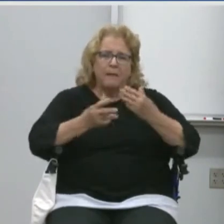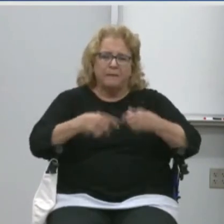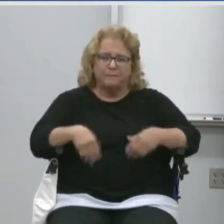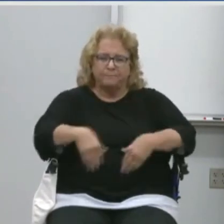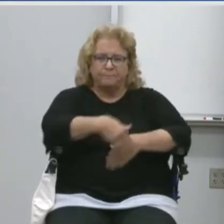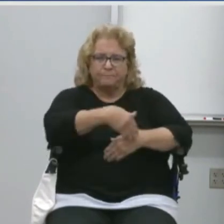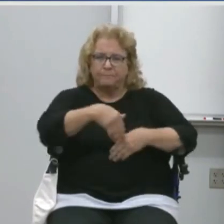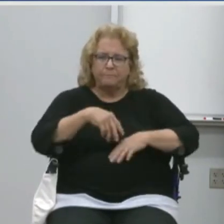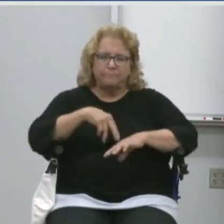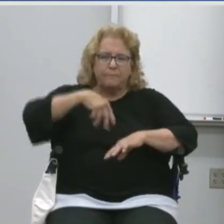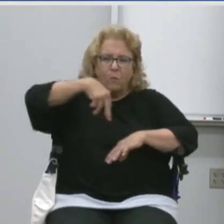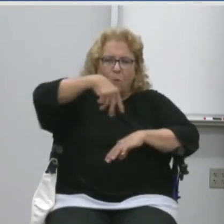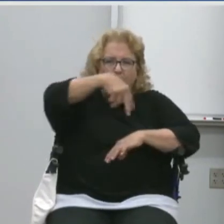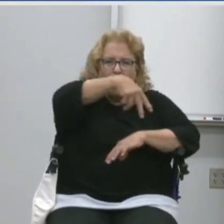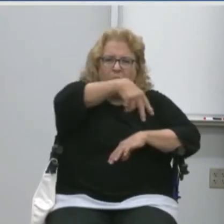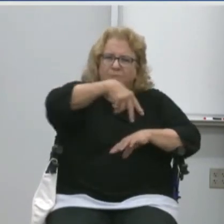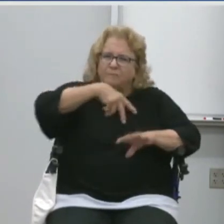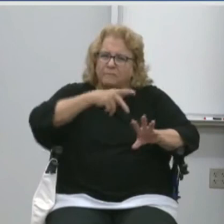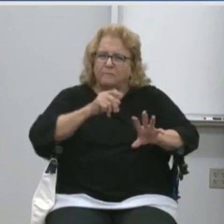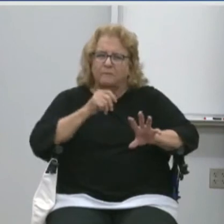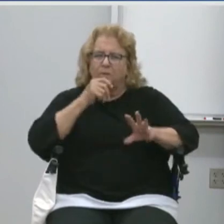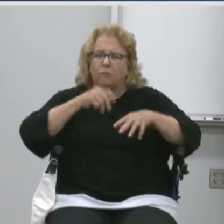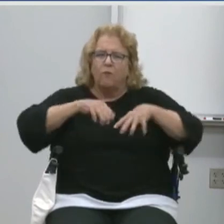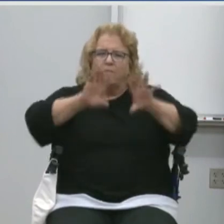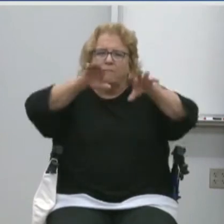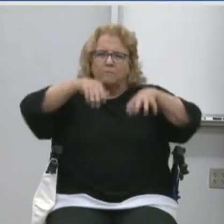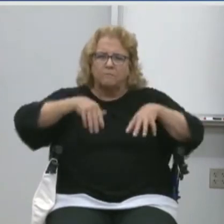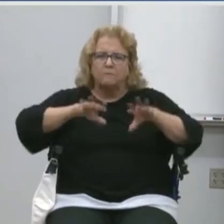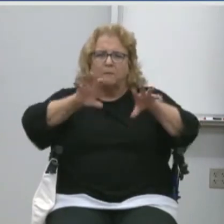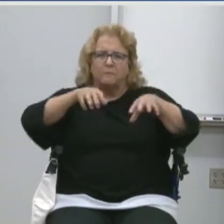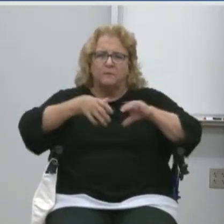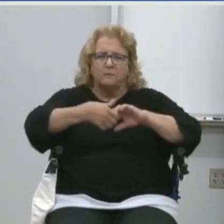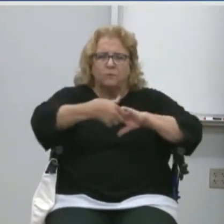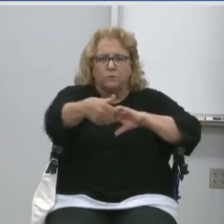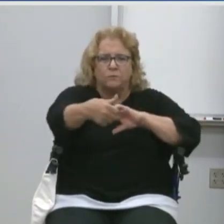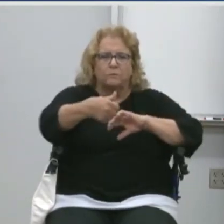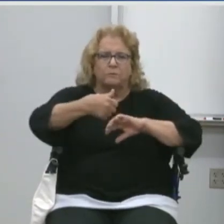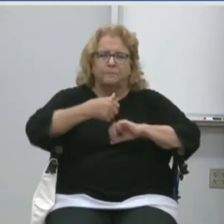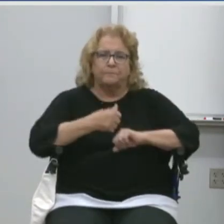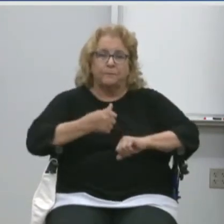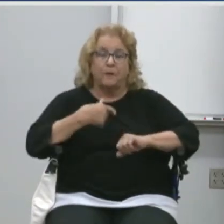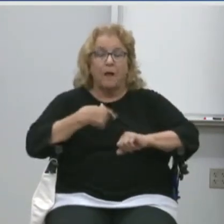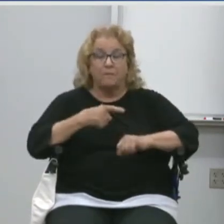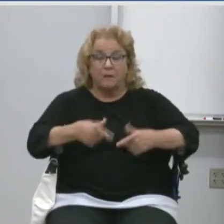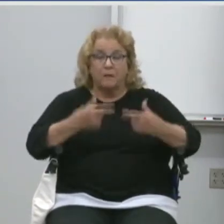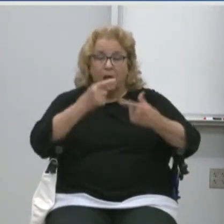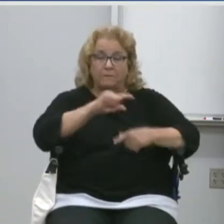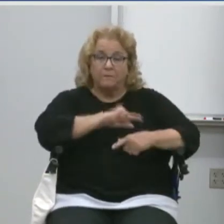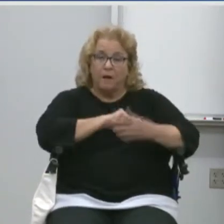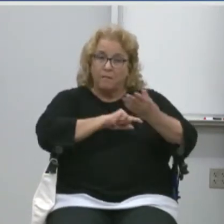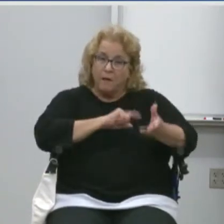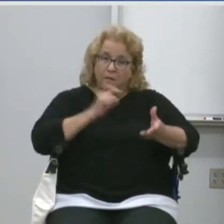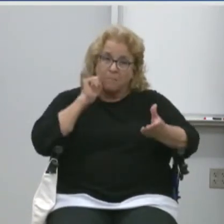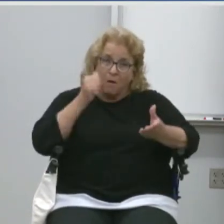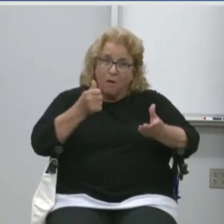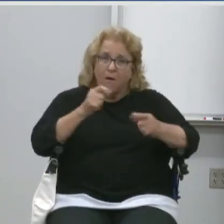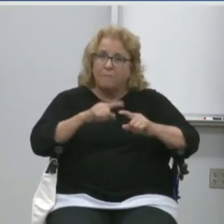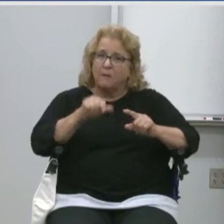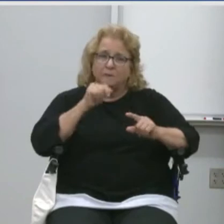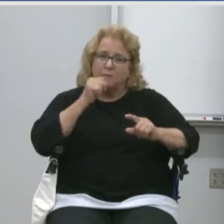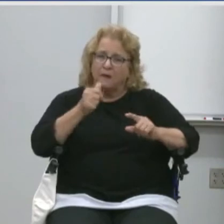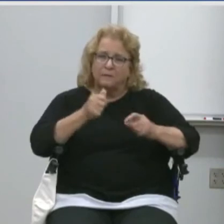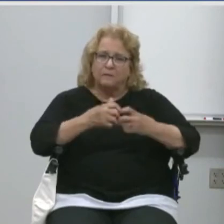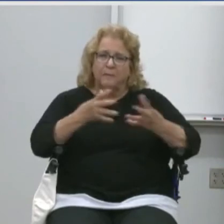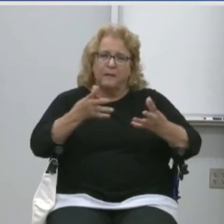water. It's going to be pretty rough out there, and there's going to be all kinds of rip currents. We will have lifeguard staff out there tomorrow, but not in the numbers that you would